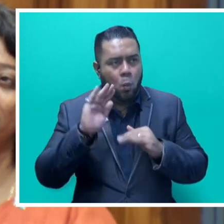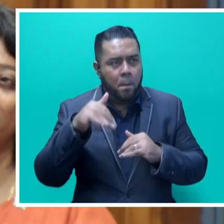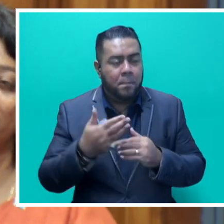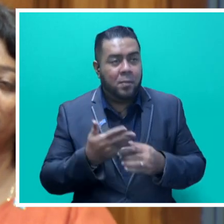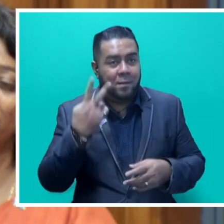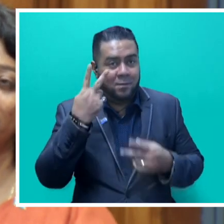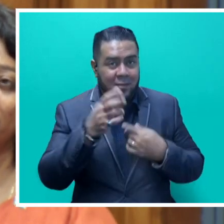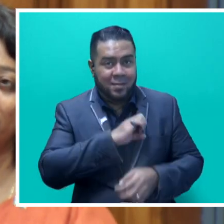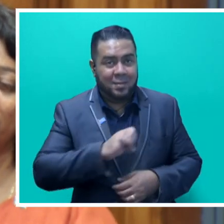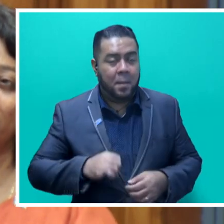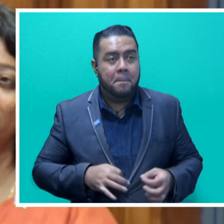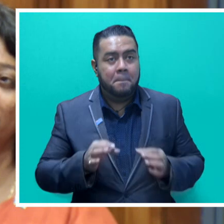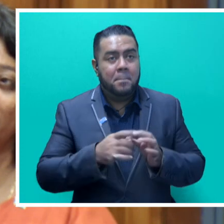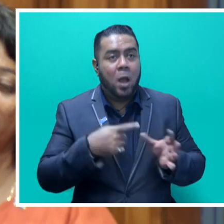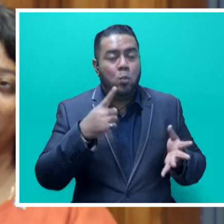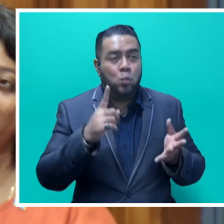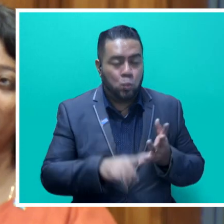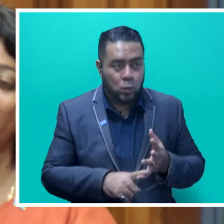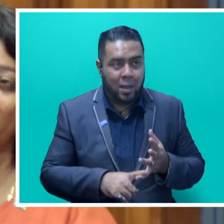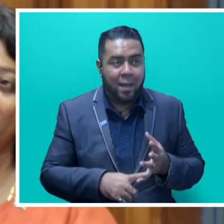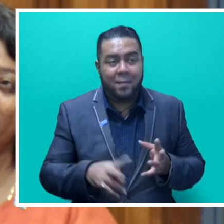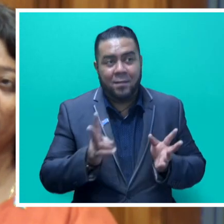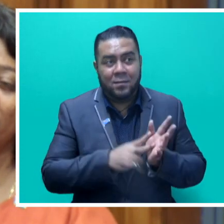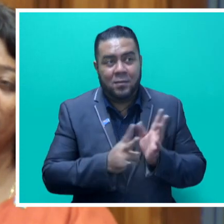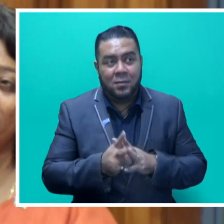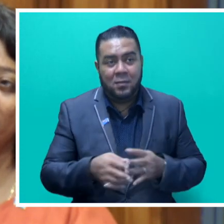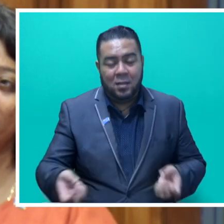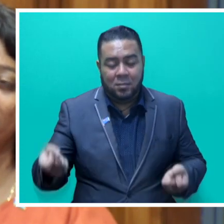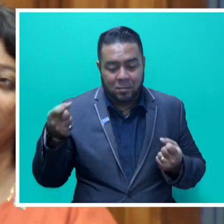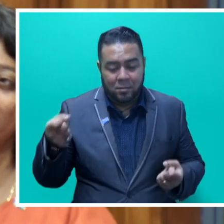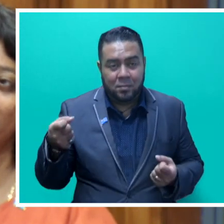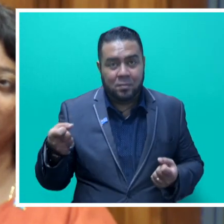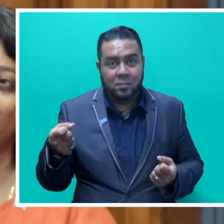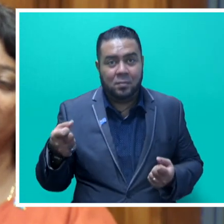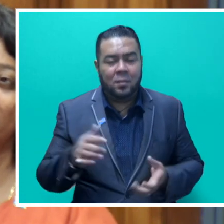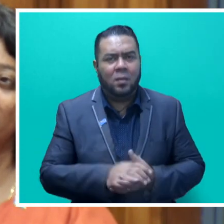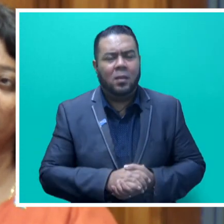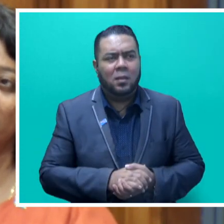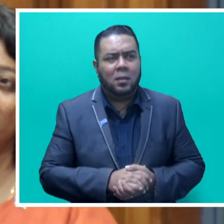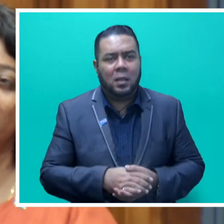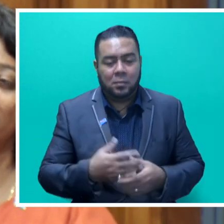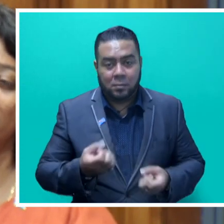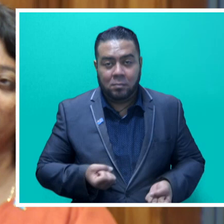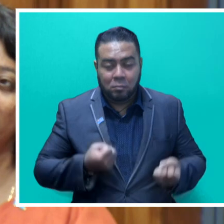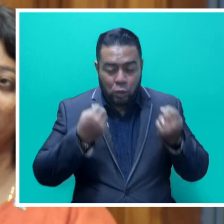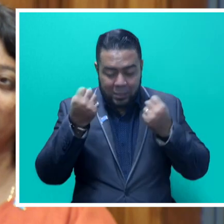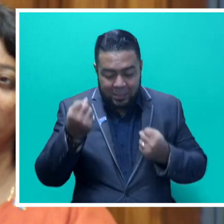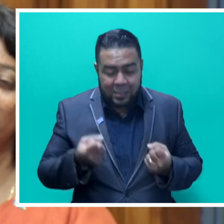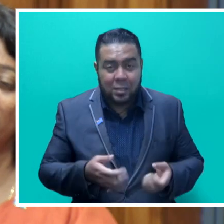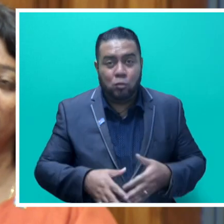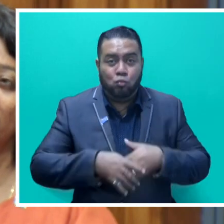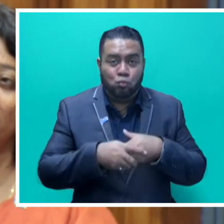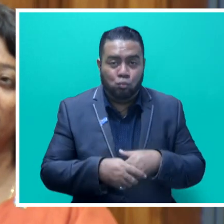the President by the Vanua of Mbau and the viral picture of Turanga Toke Mbolatangane and the Turanga Toke Matewelangi expressing themselves in joyful